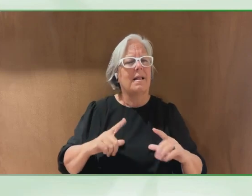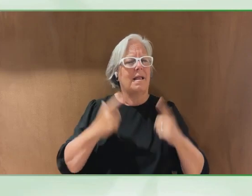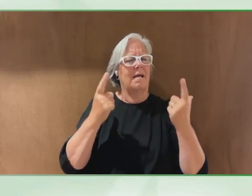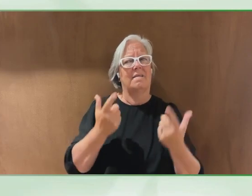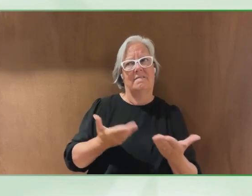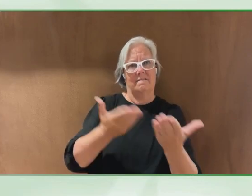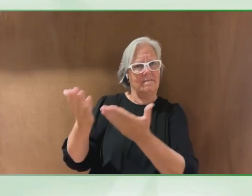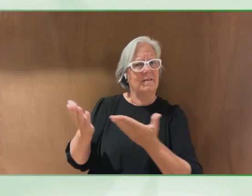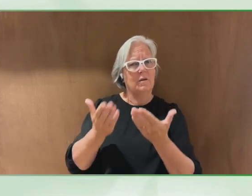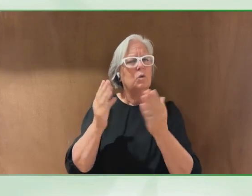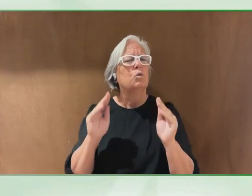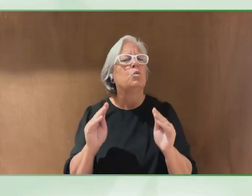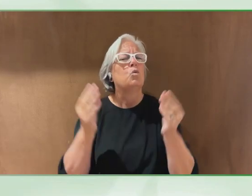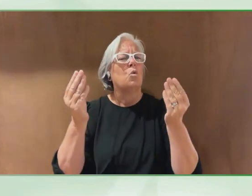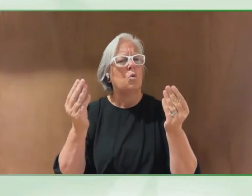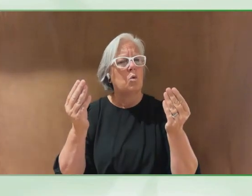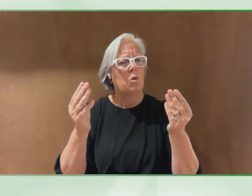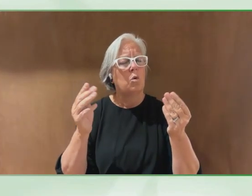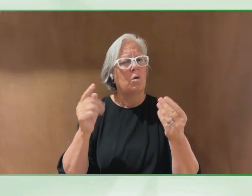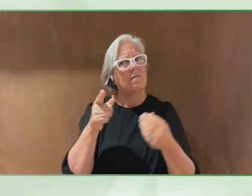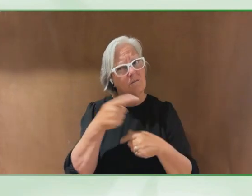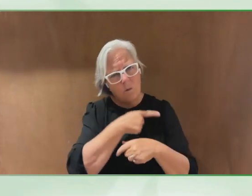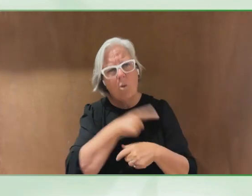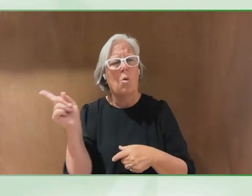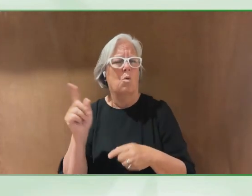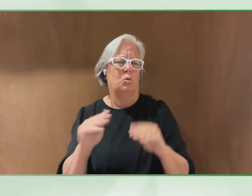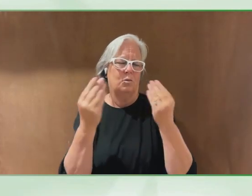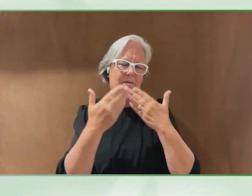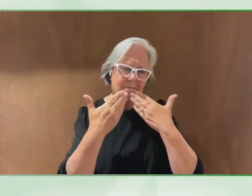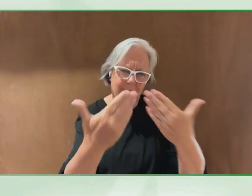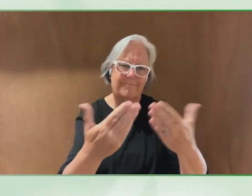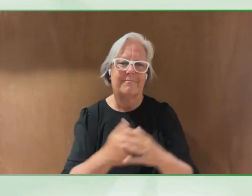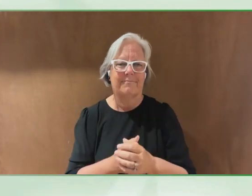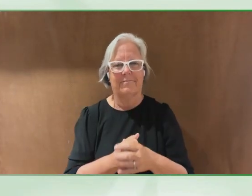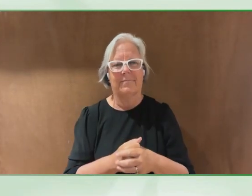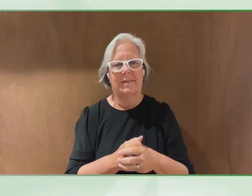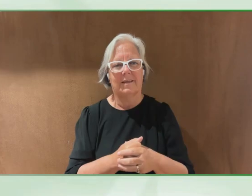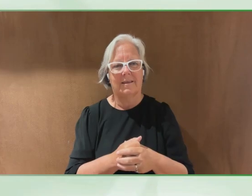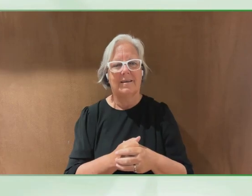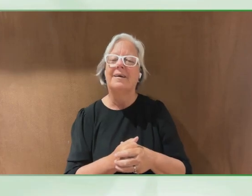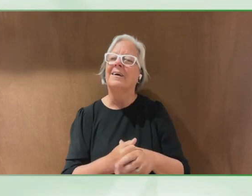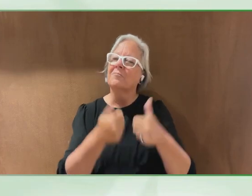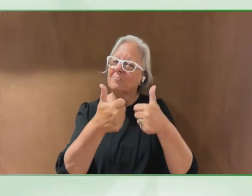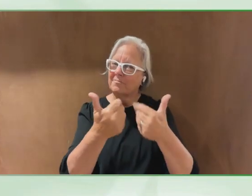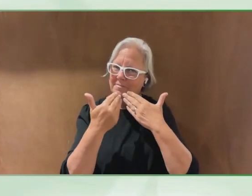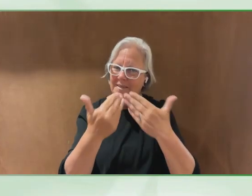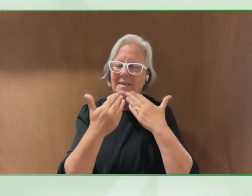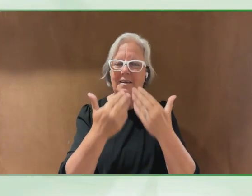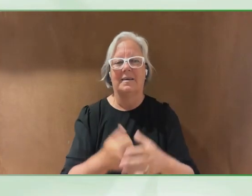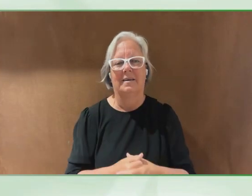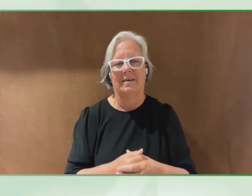like for all youth. Thank you very much. Thank you. Okay, question